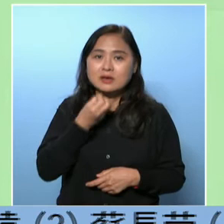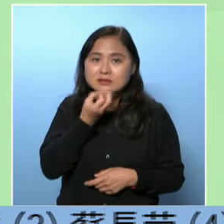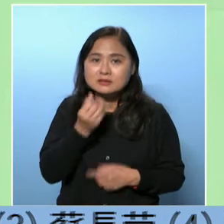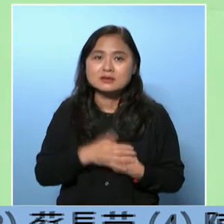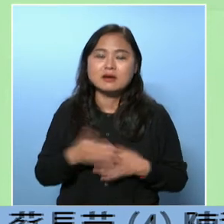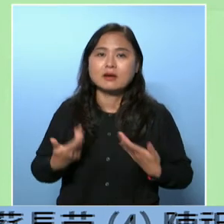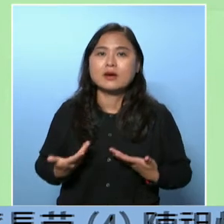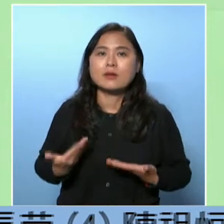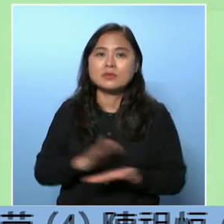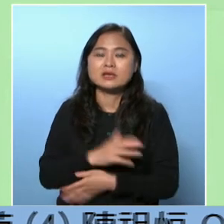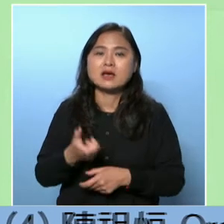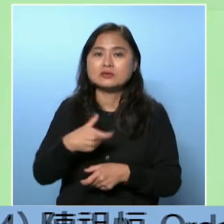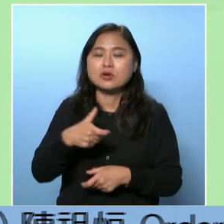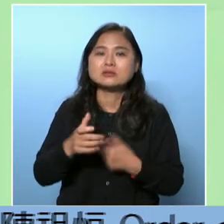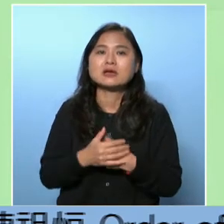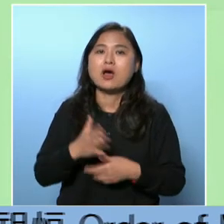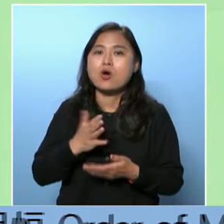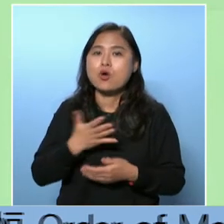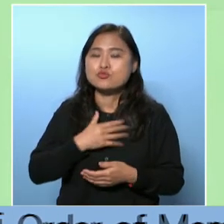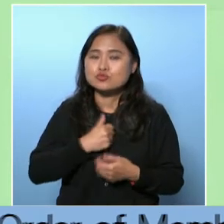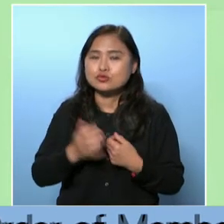lost, but we just want to give them hope.